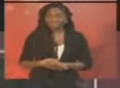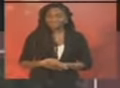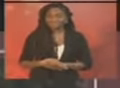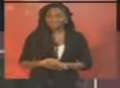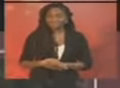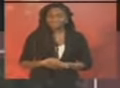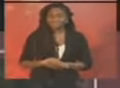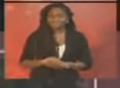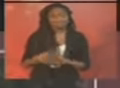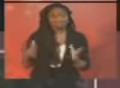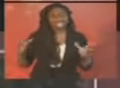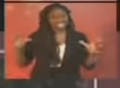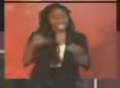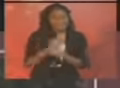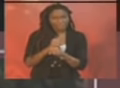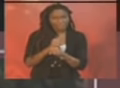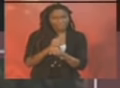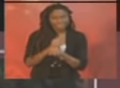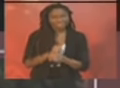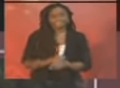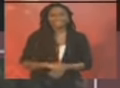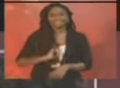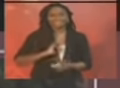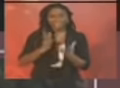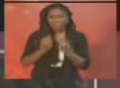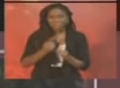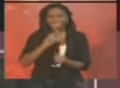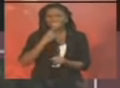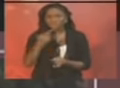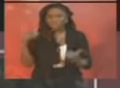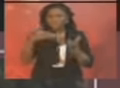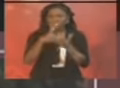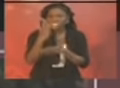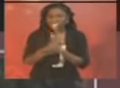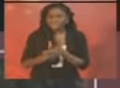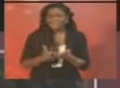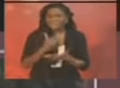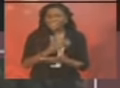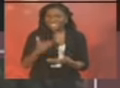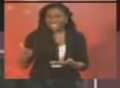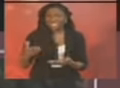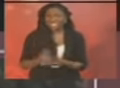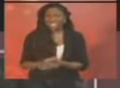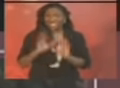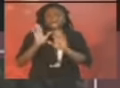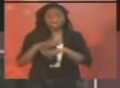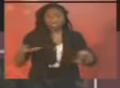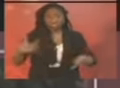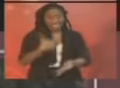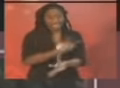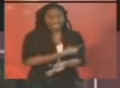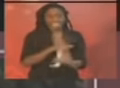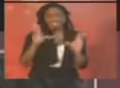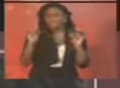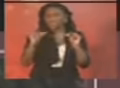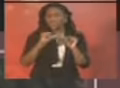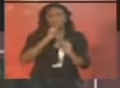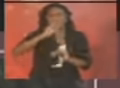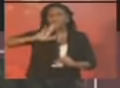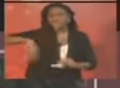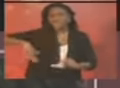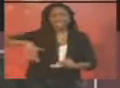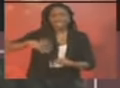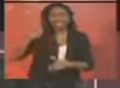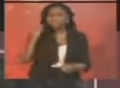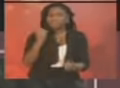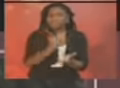So in summary, I want to reiterate a few things. No vaccines for children yet. It's not been approved. So they